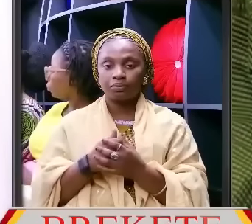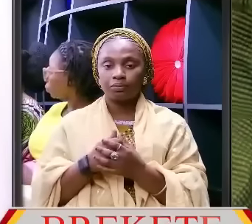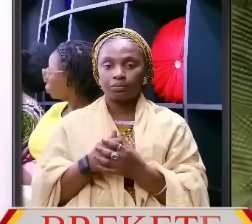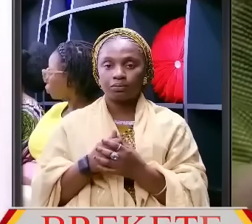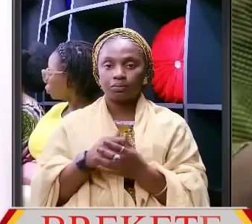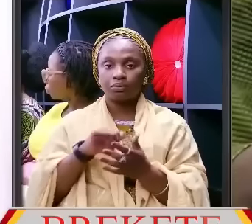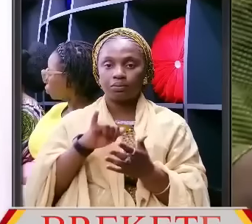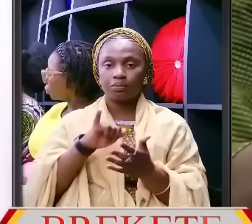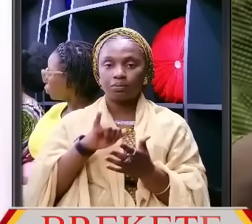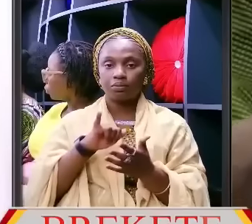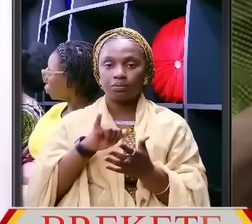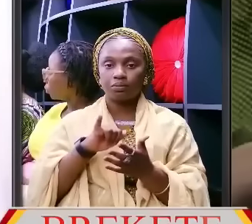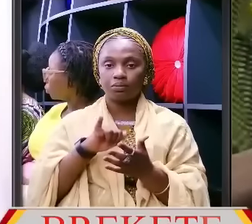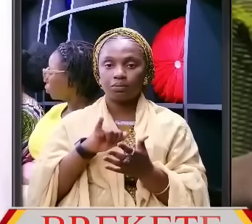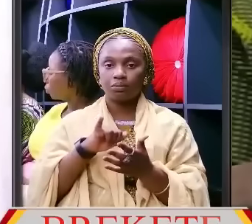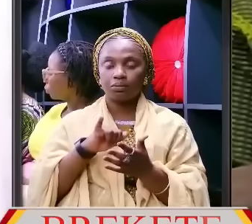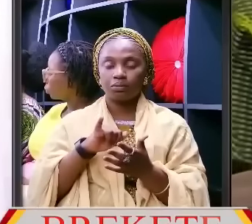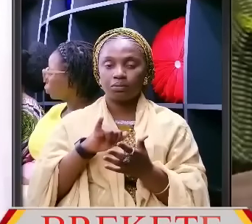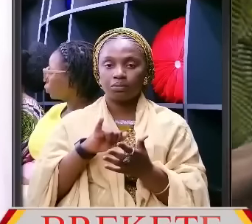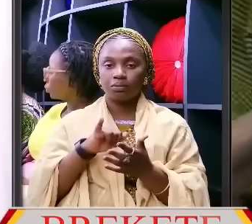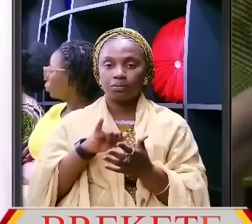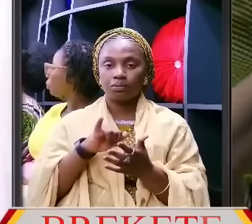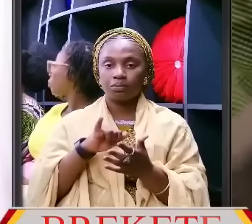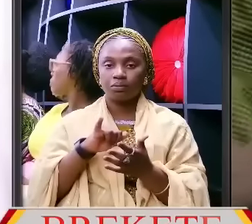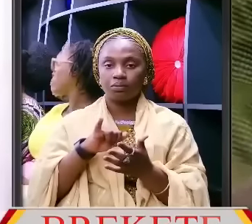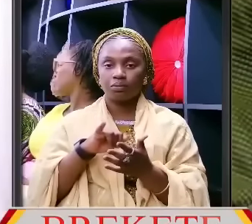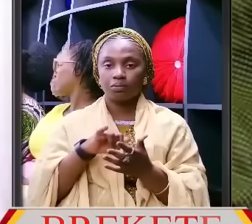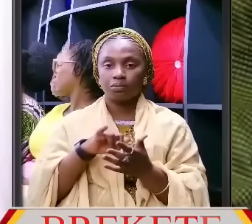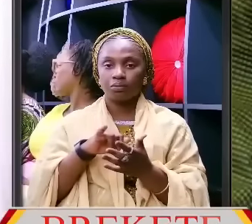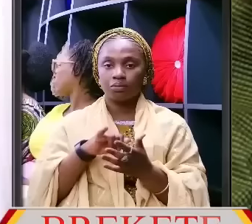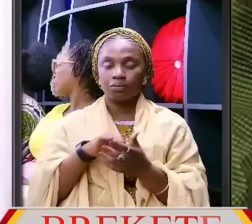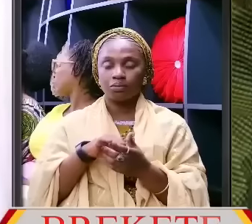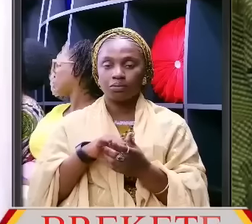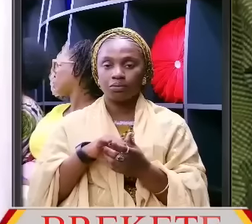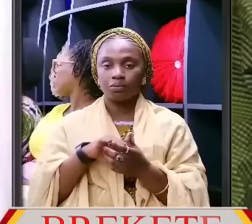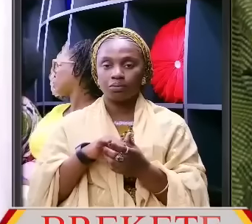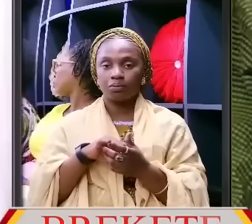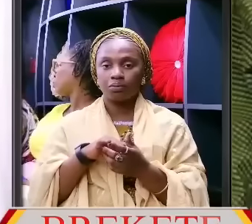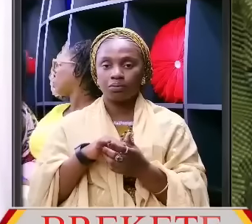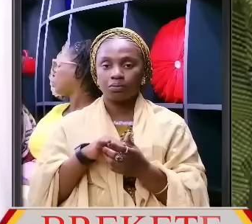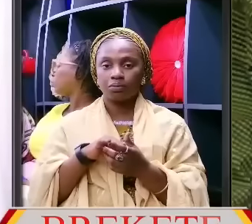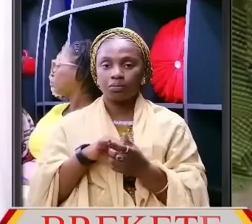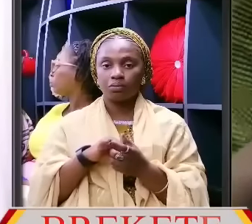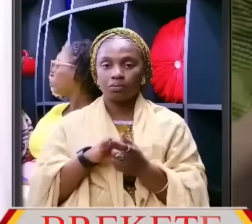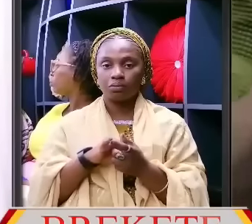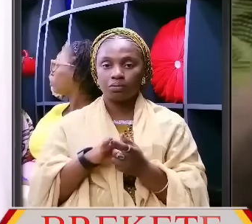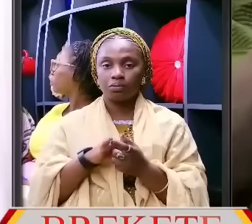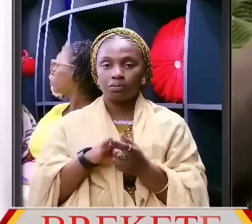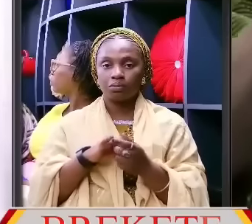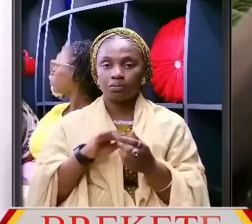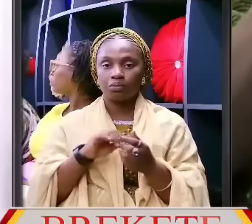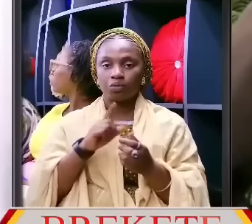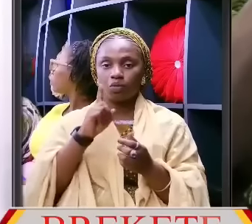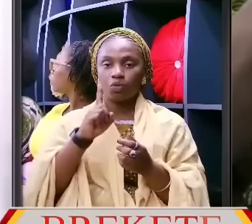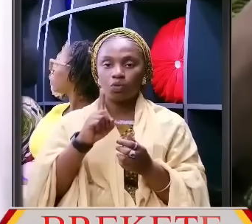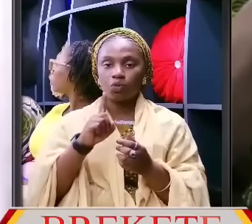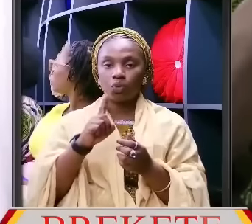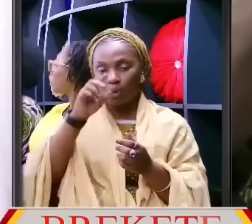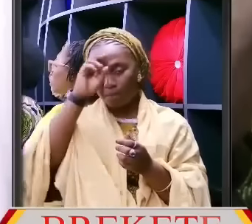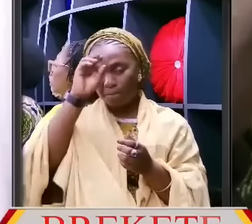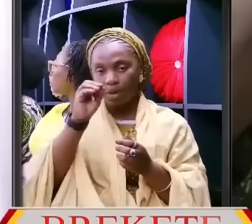No, say that dodgy, as we go Iraq, that's what they pay. So then, that old man from